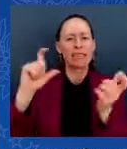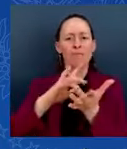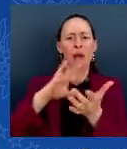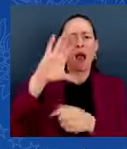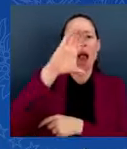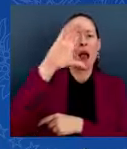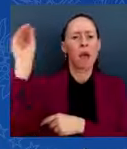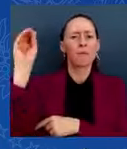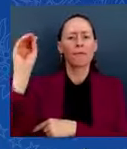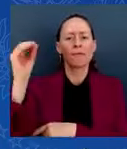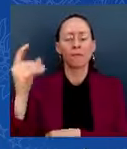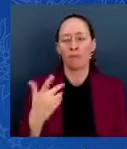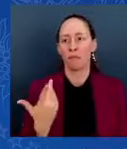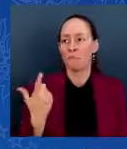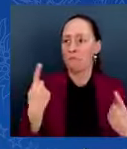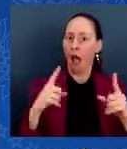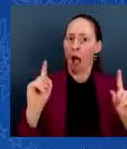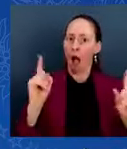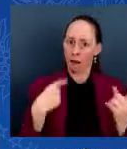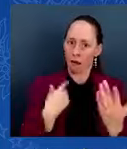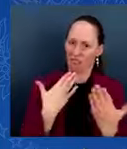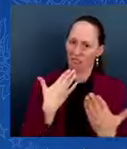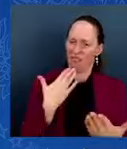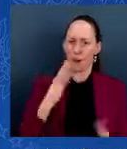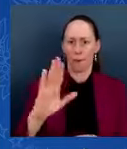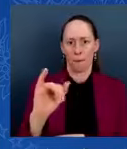Act, that is changing.